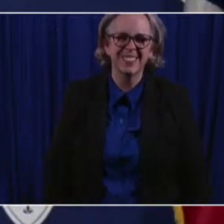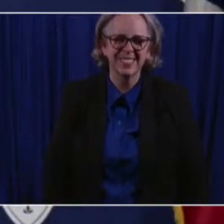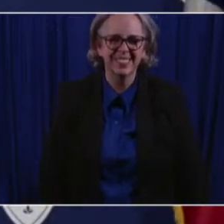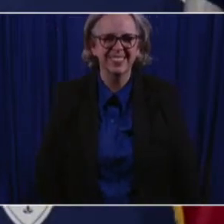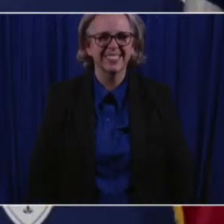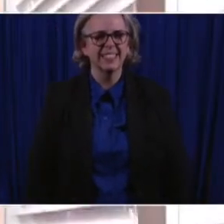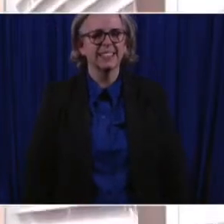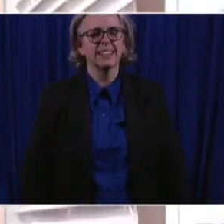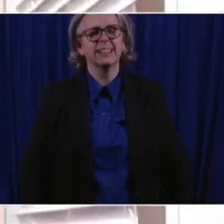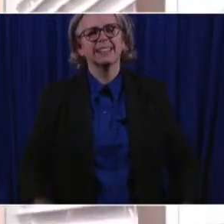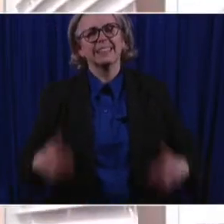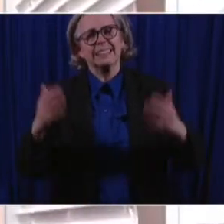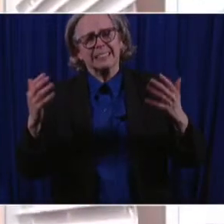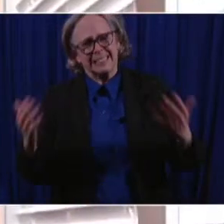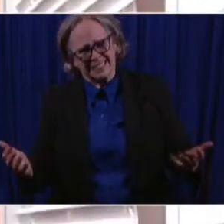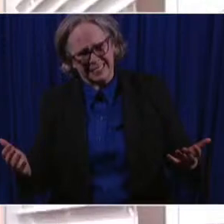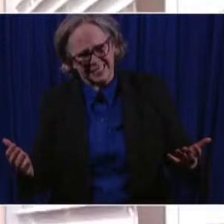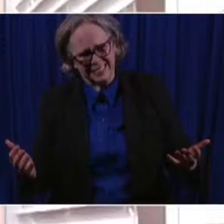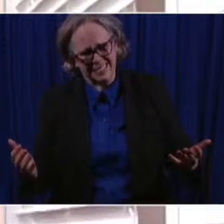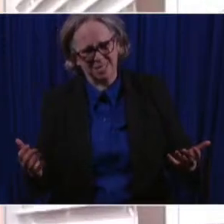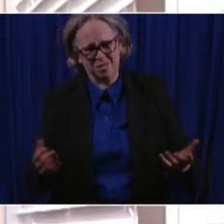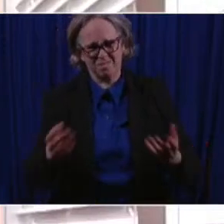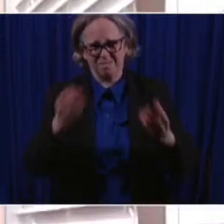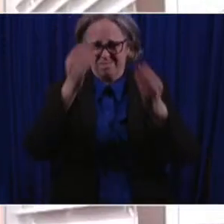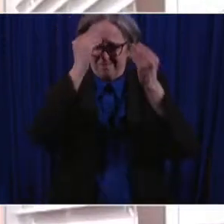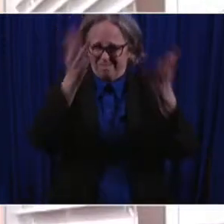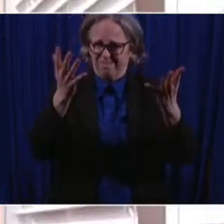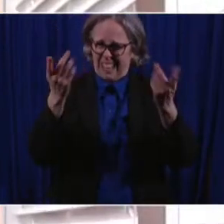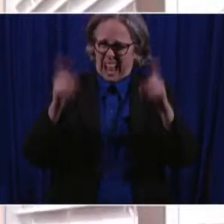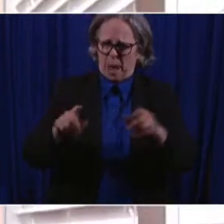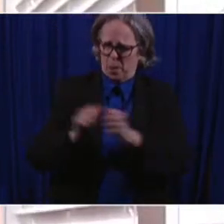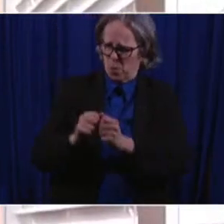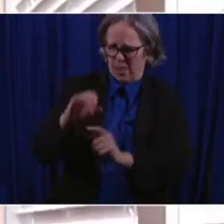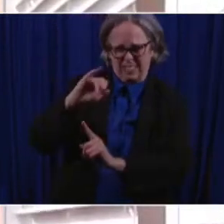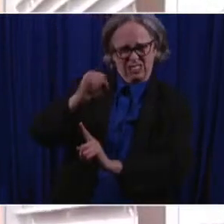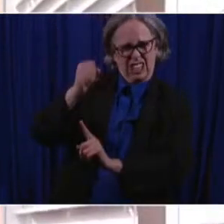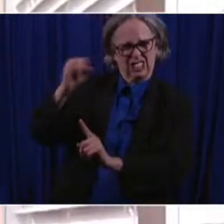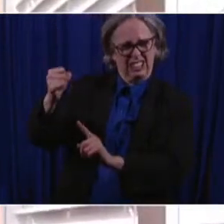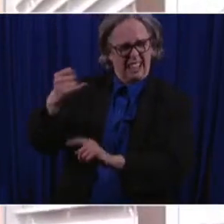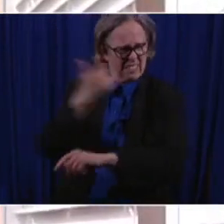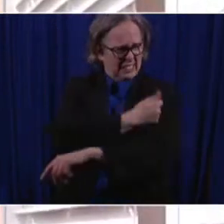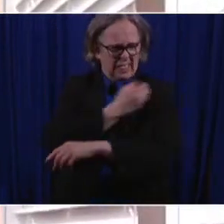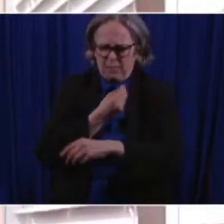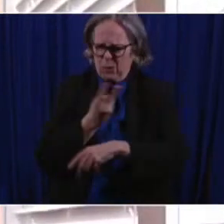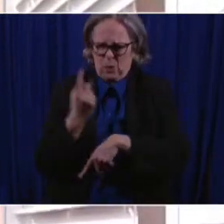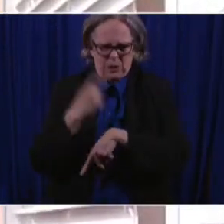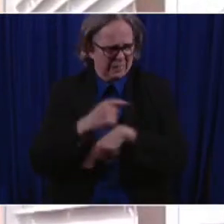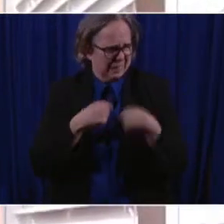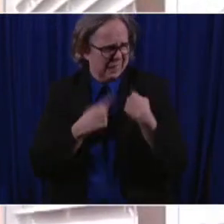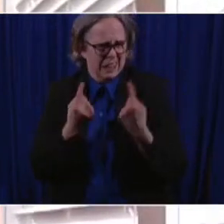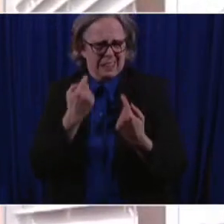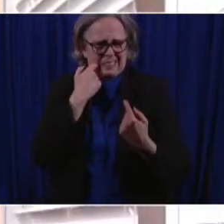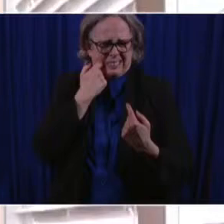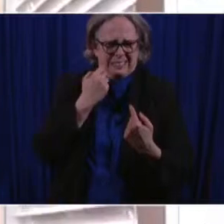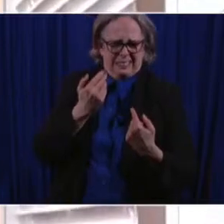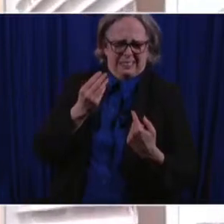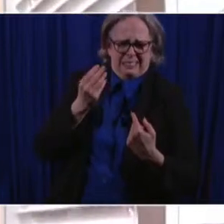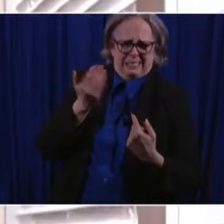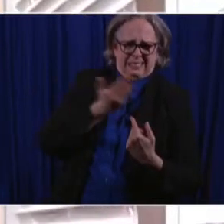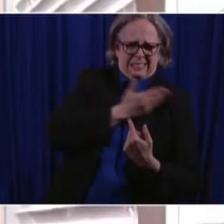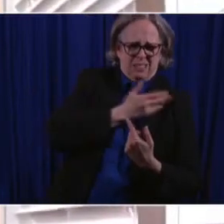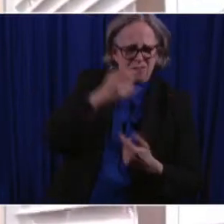course, there have been a number of developments over the course of the past 48 hours. I think we all recall that